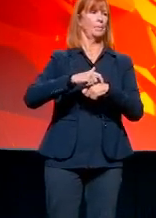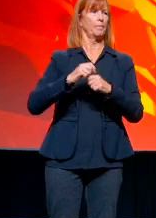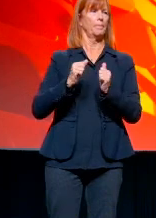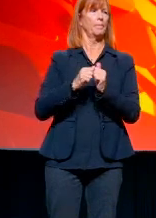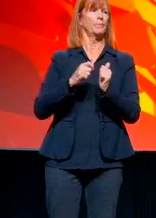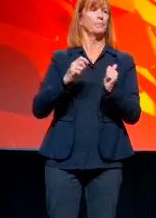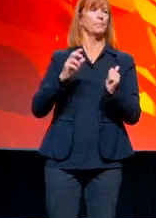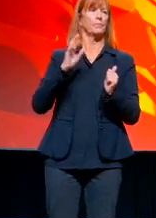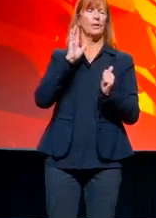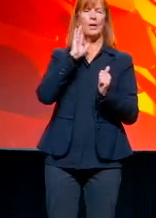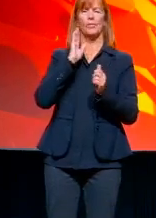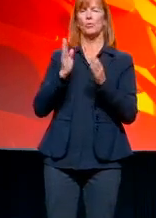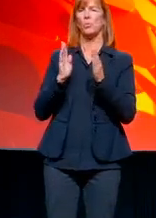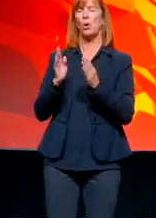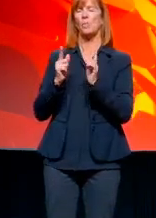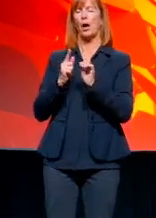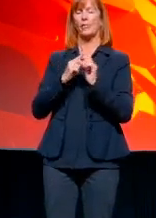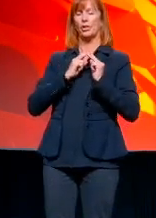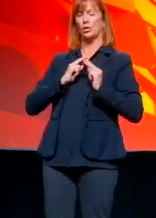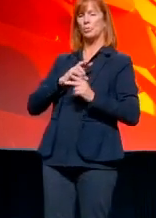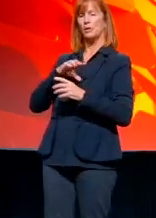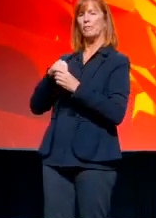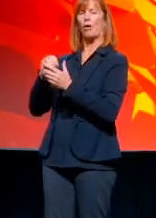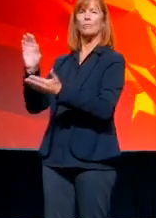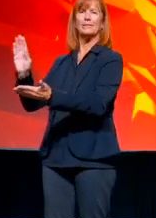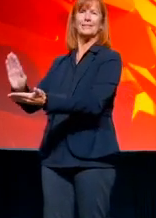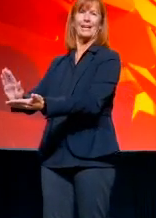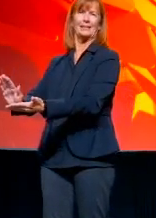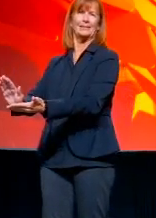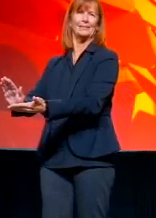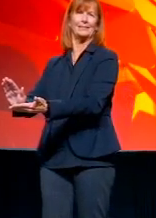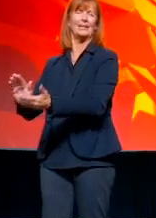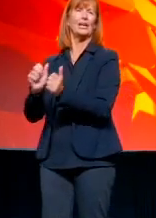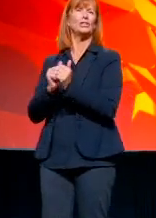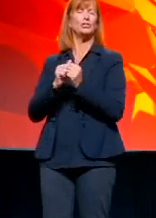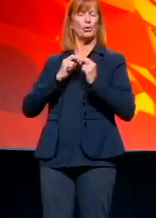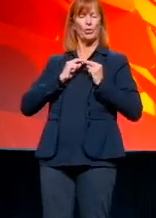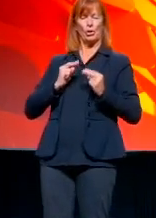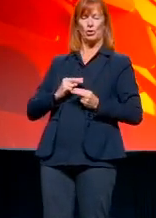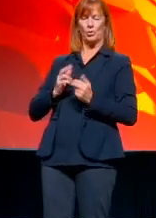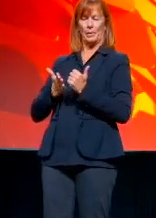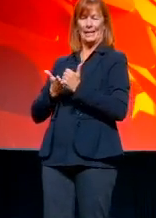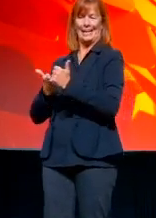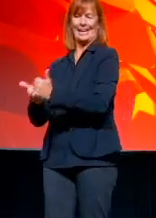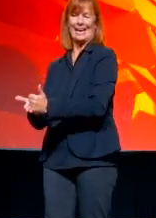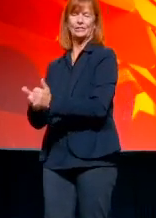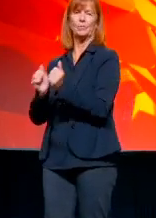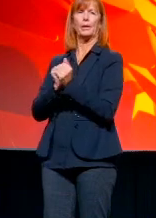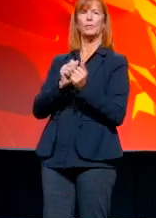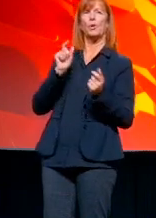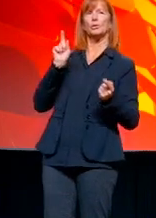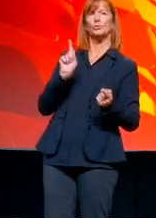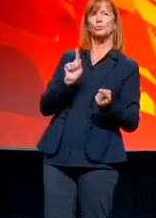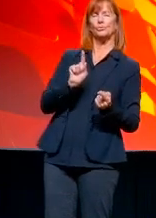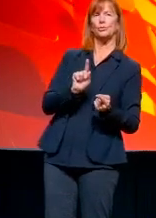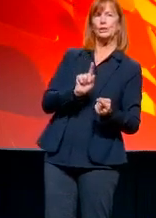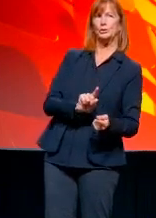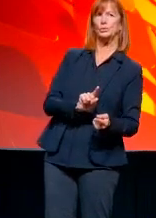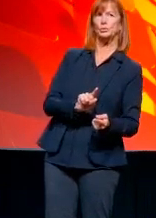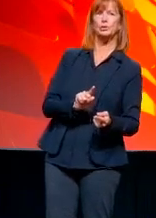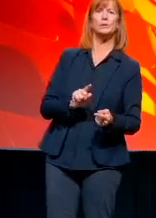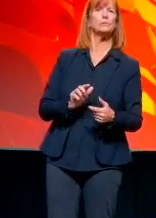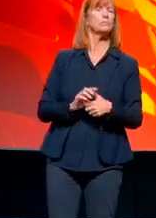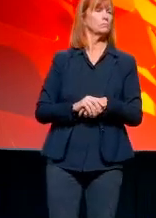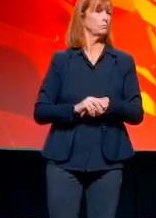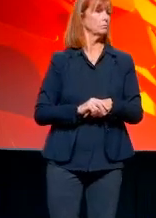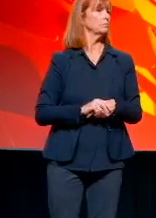and the robot runs autonomously most of the time. So the amount of human engagement will gradually reduce as as we push